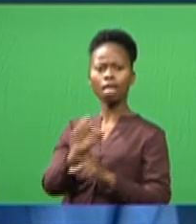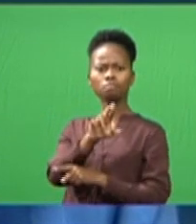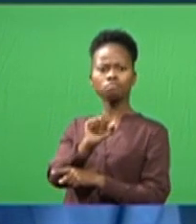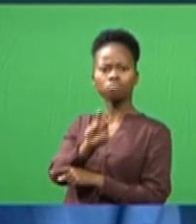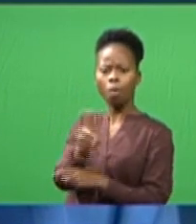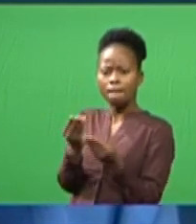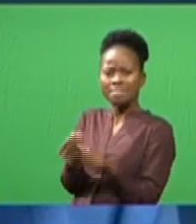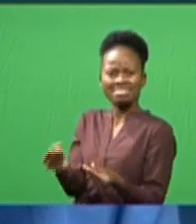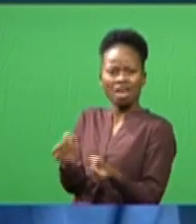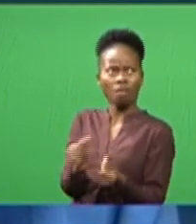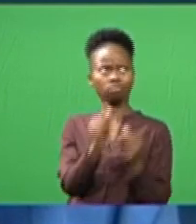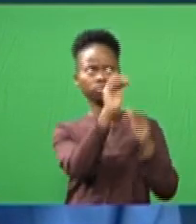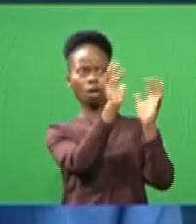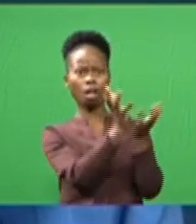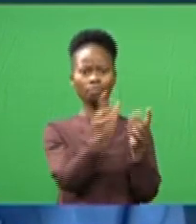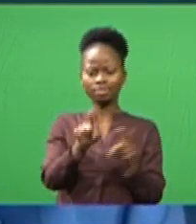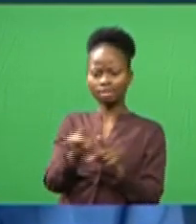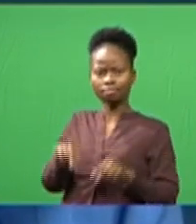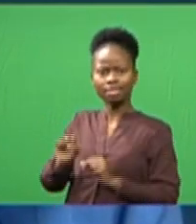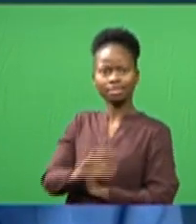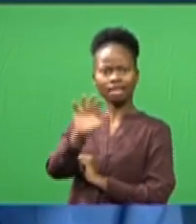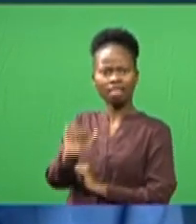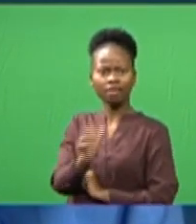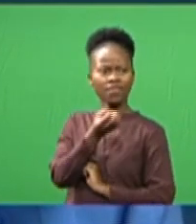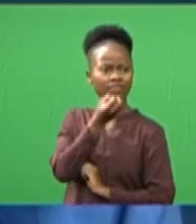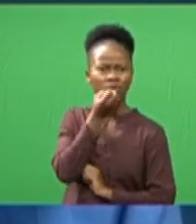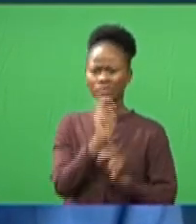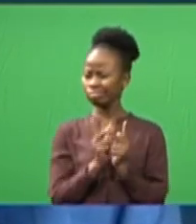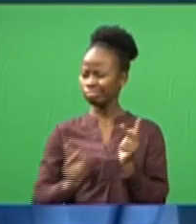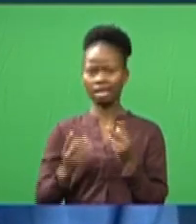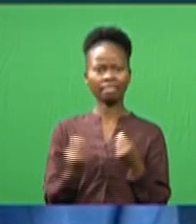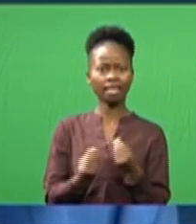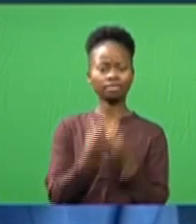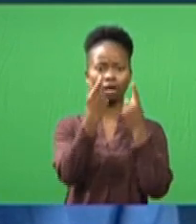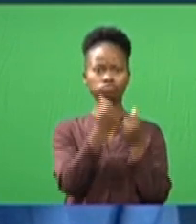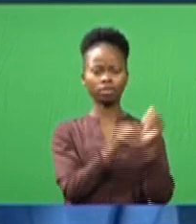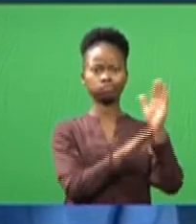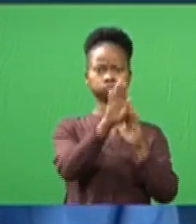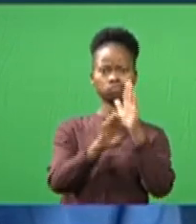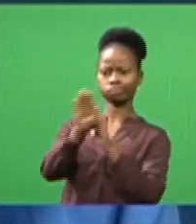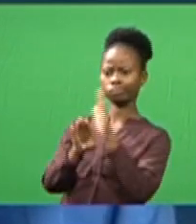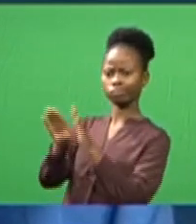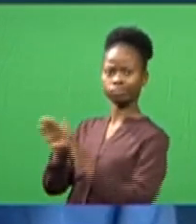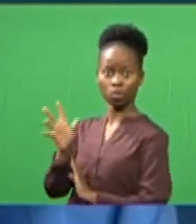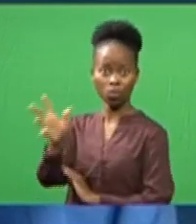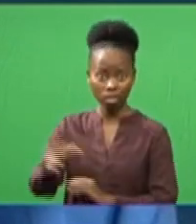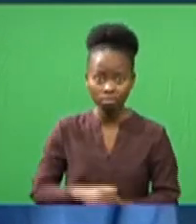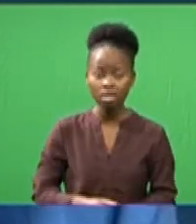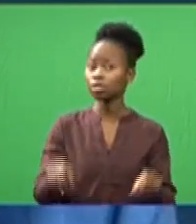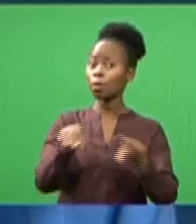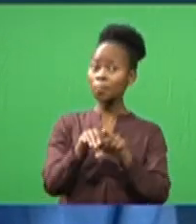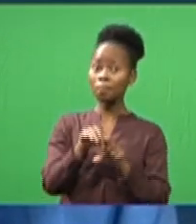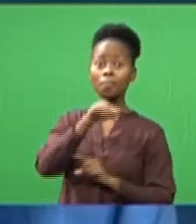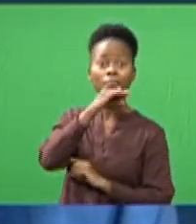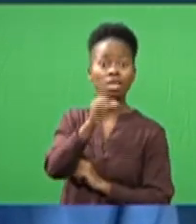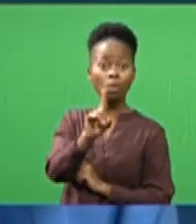to intermediate inputs to food, reflecting both global supply shortages and rising